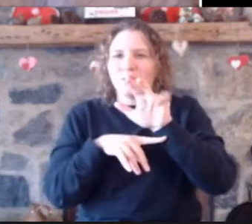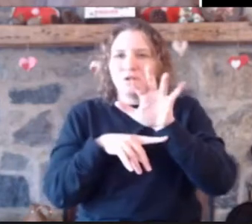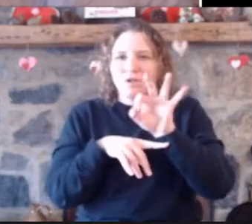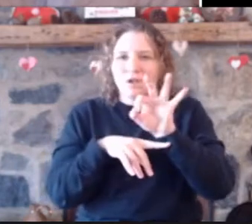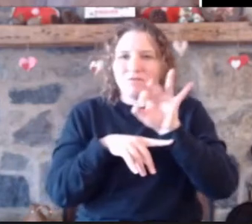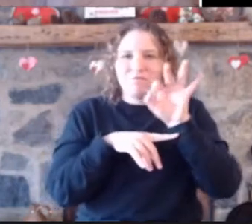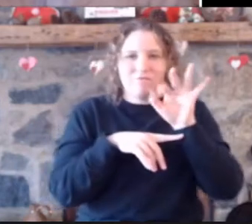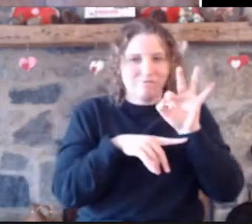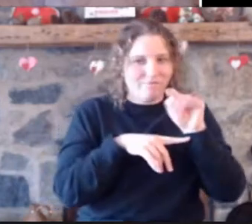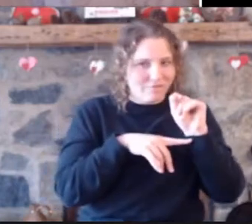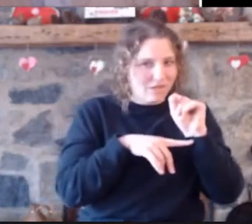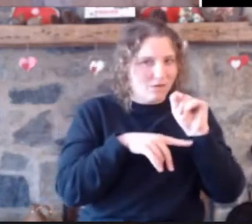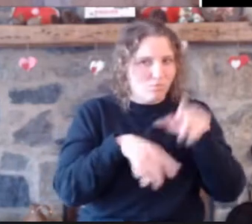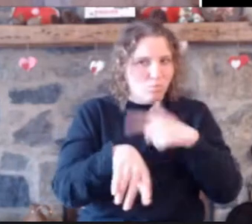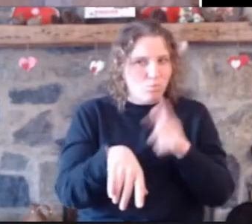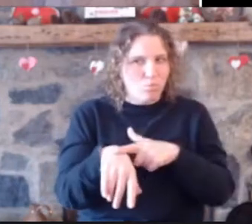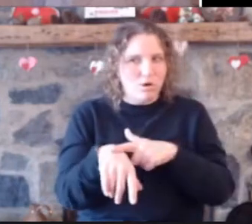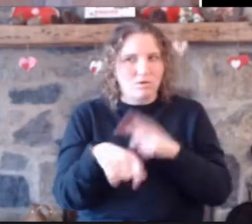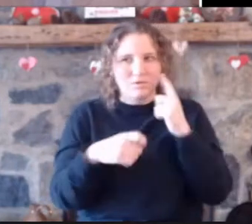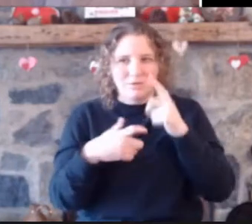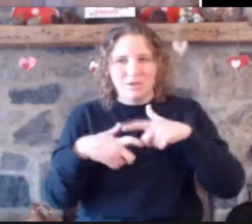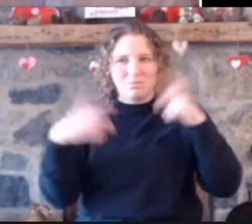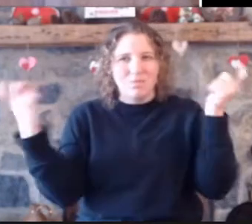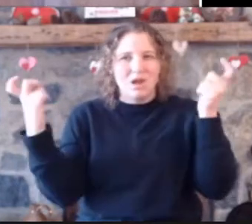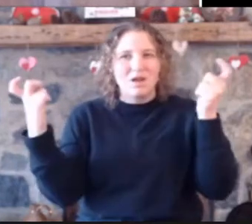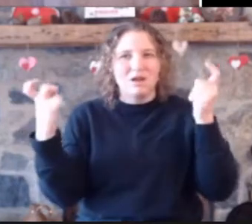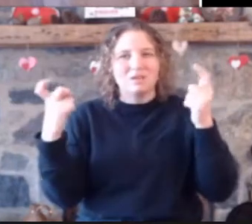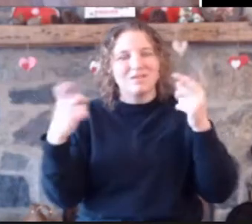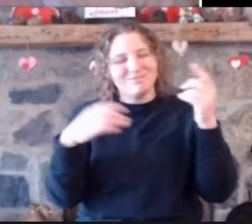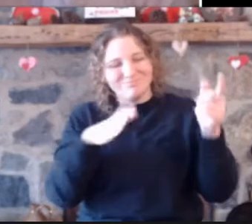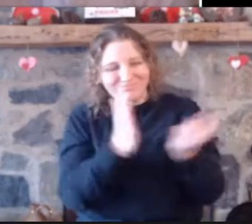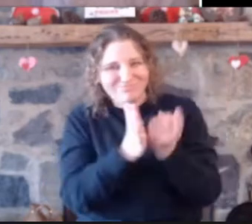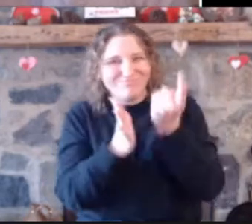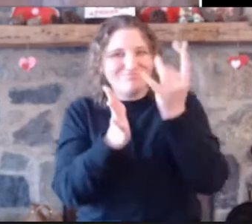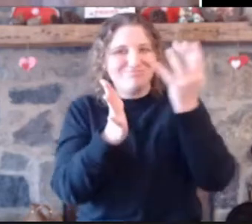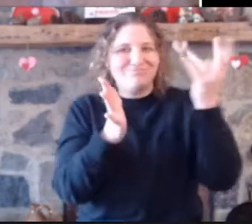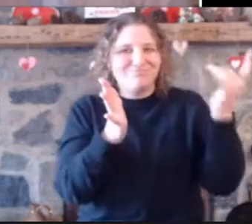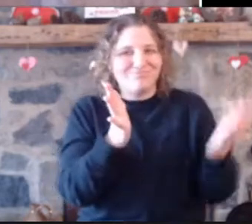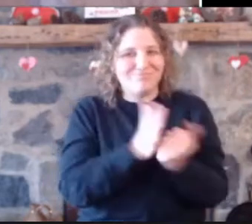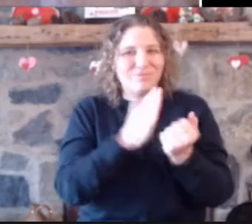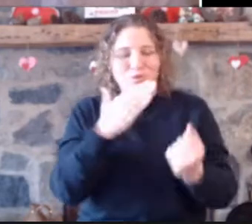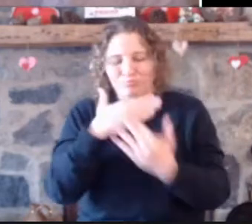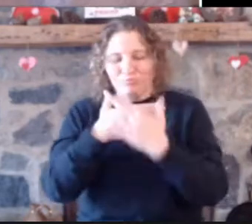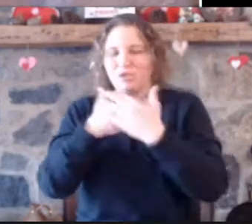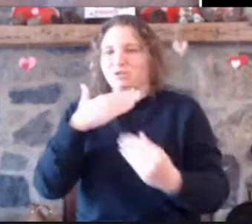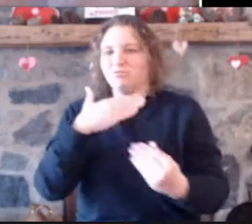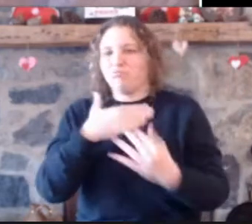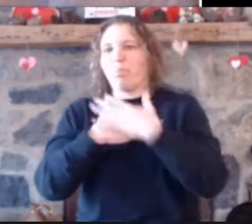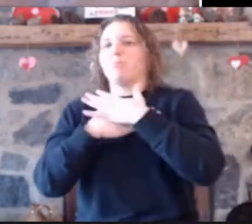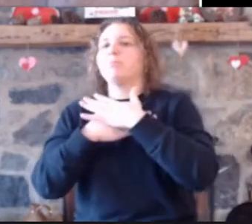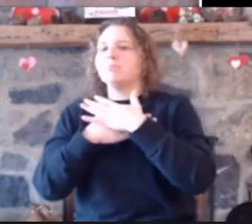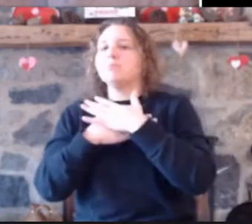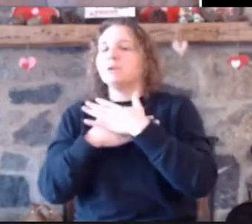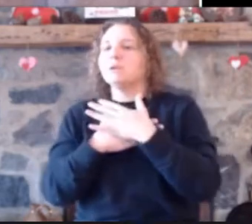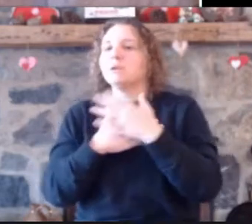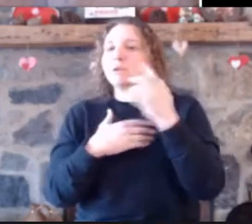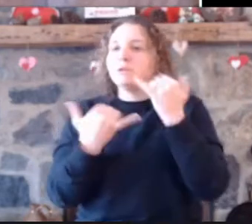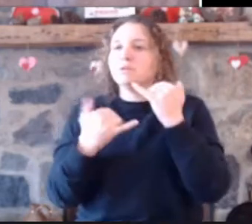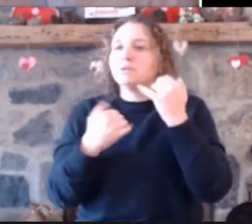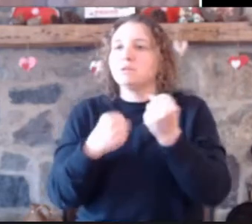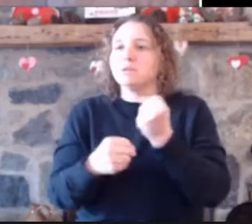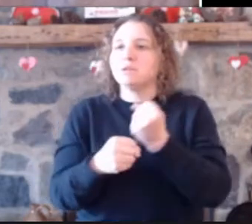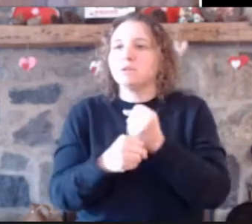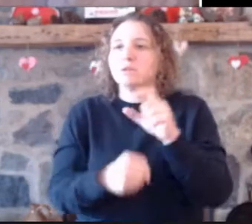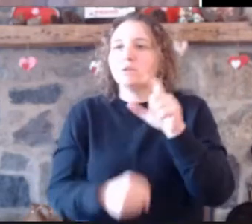deep in the ocean, and occasionally it gets stranded out on a beach. Here in 2014, was it? No, 2018, they found three